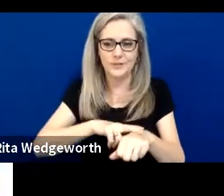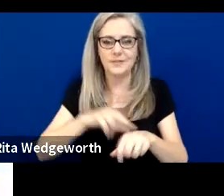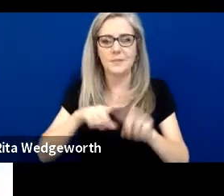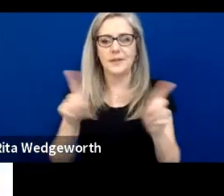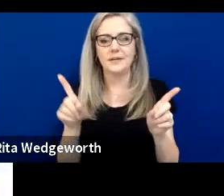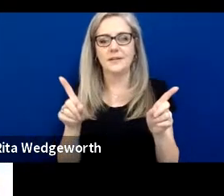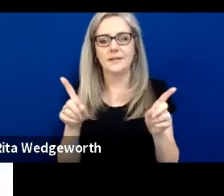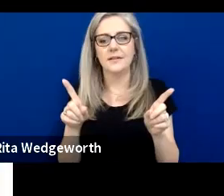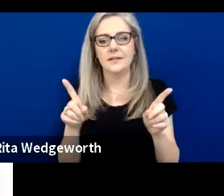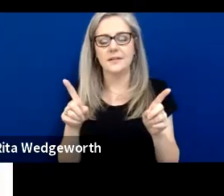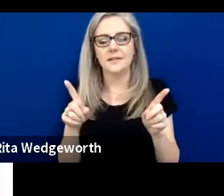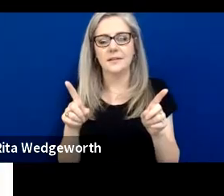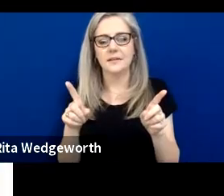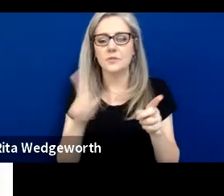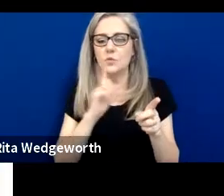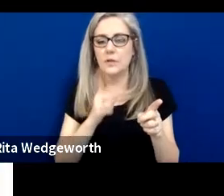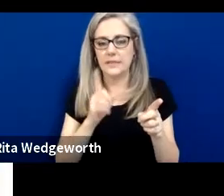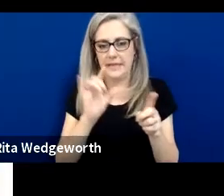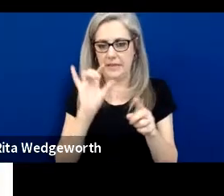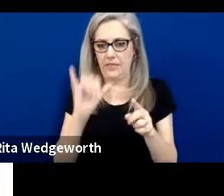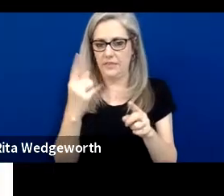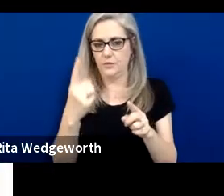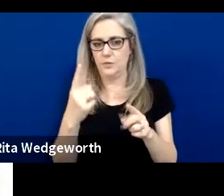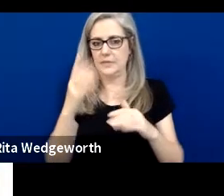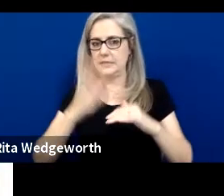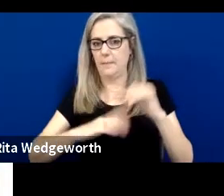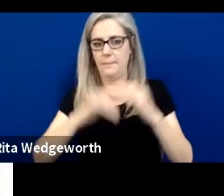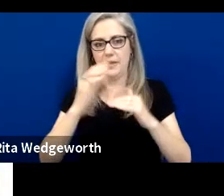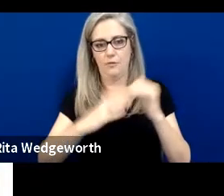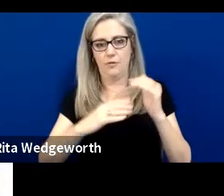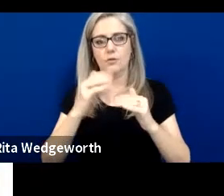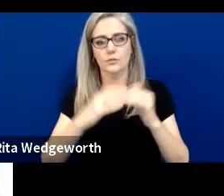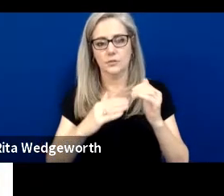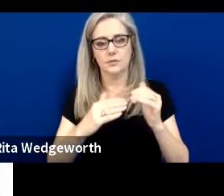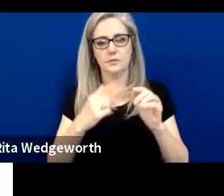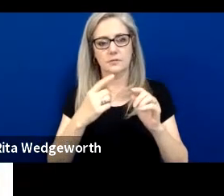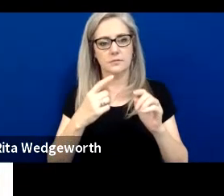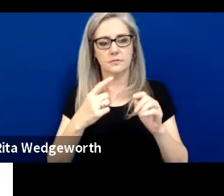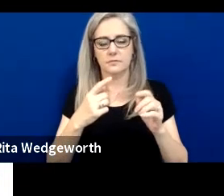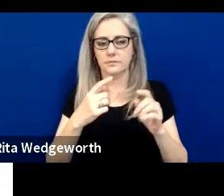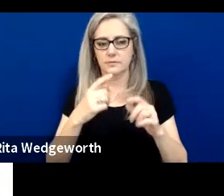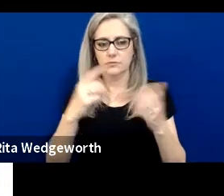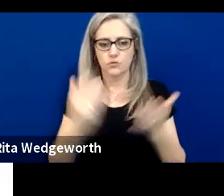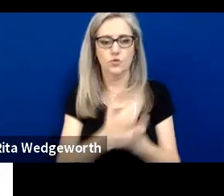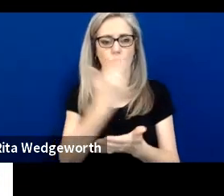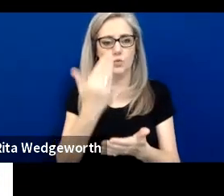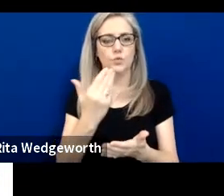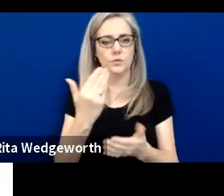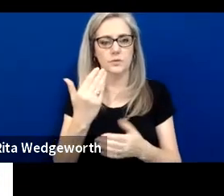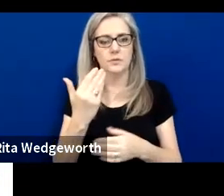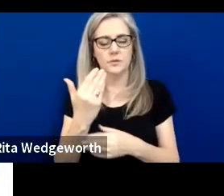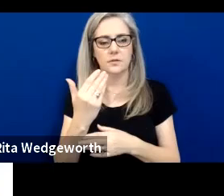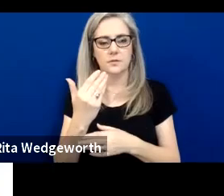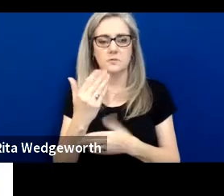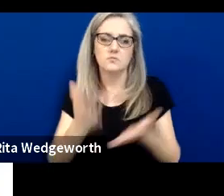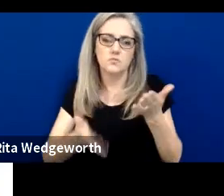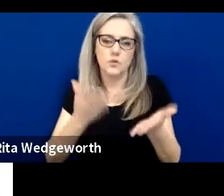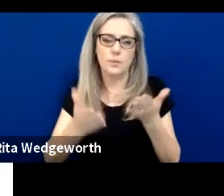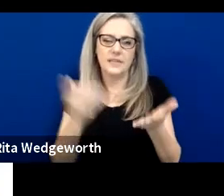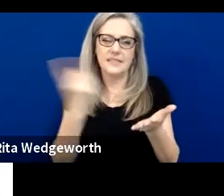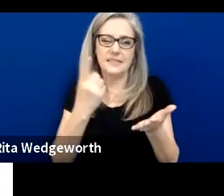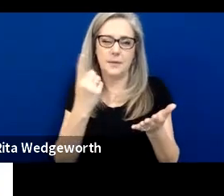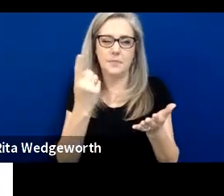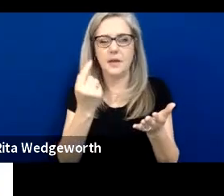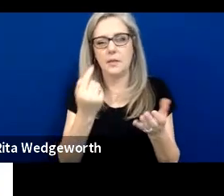really this one's a built from scratch pavilion, most likely something that's a little